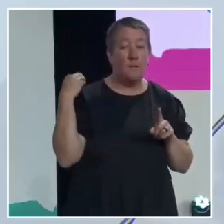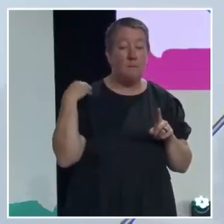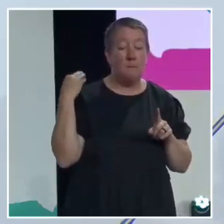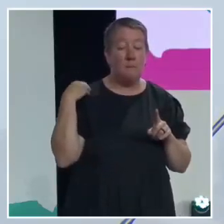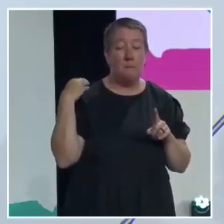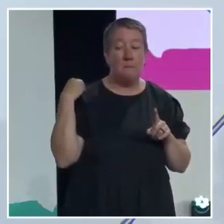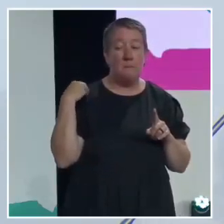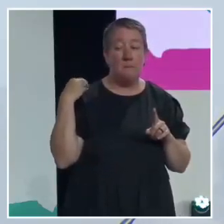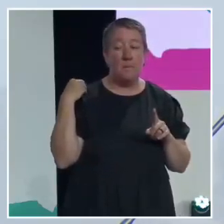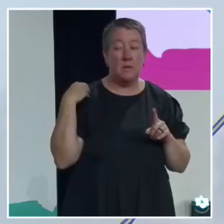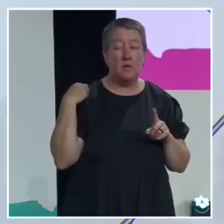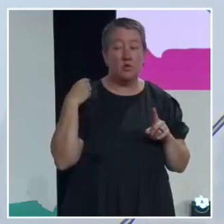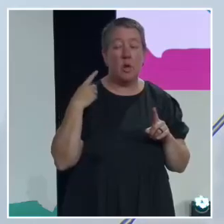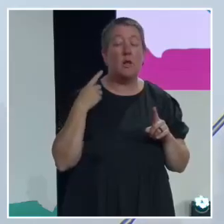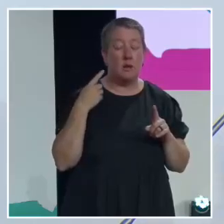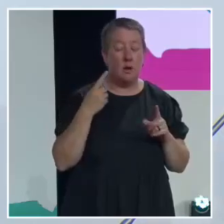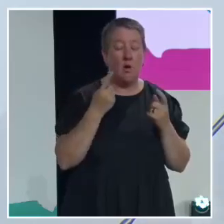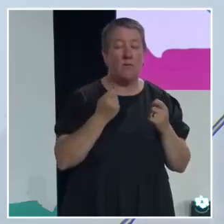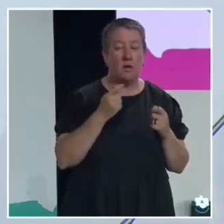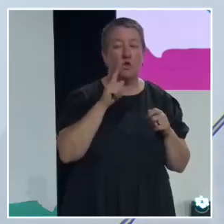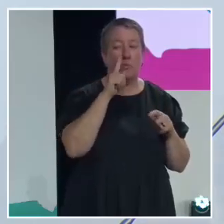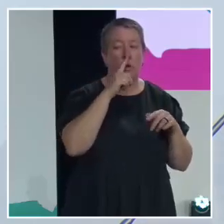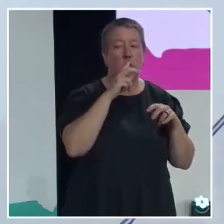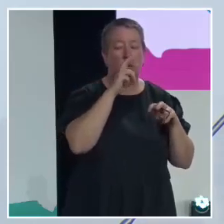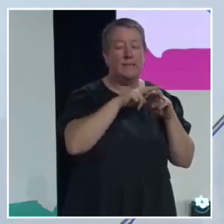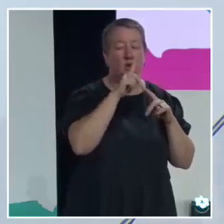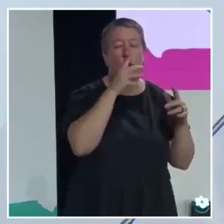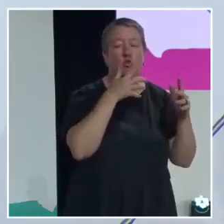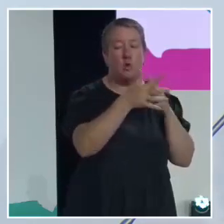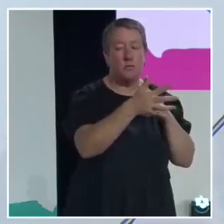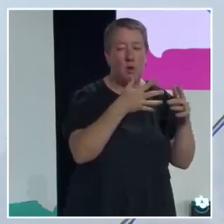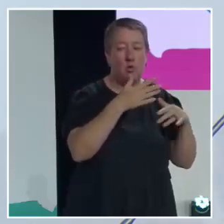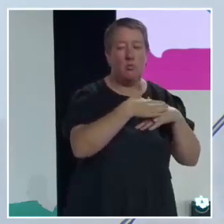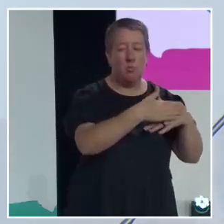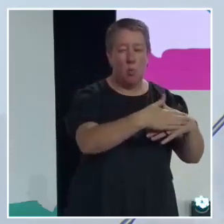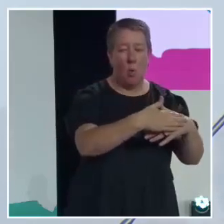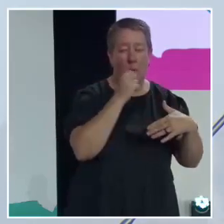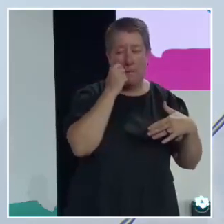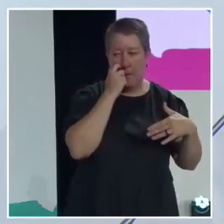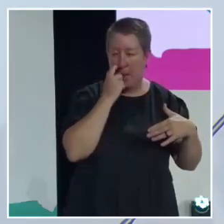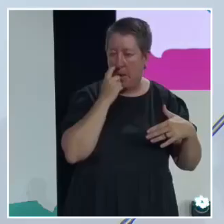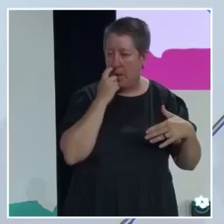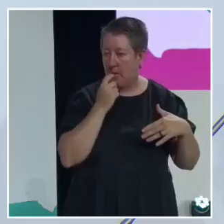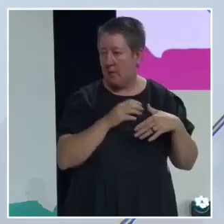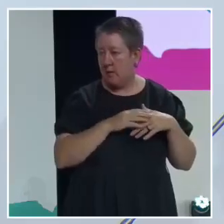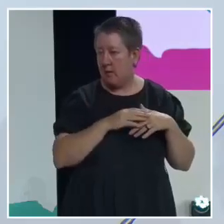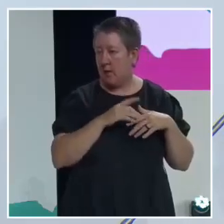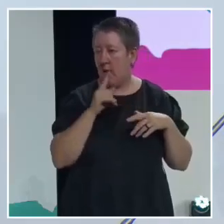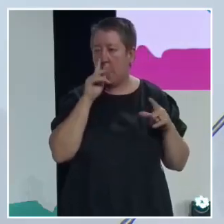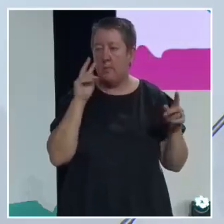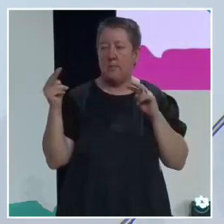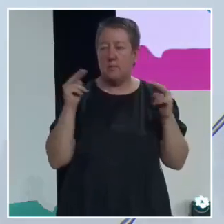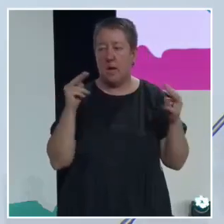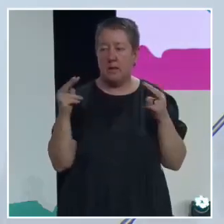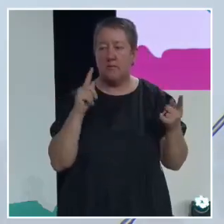that will definitely change the perception and will bring better rating from the rating